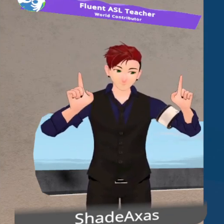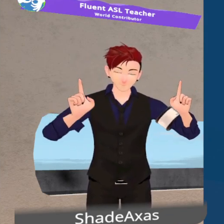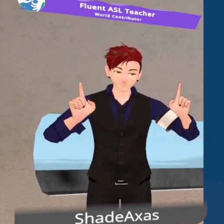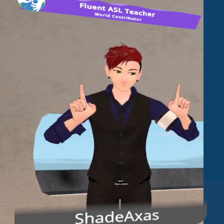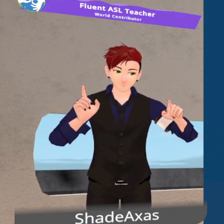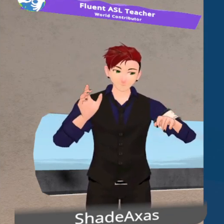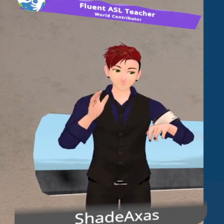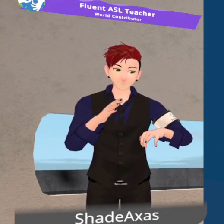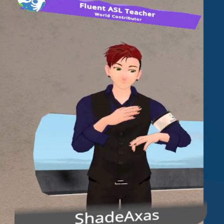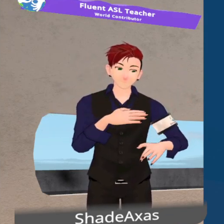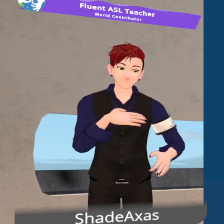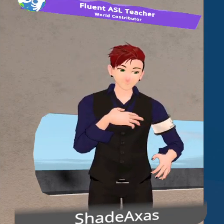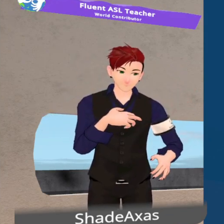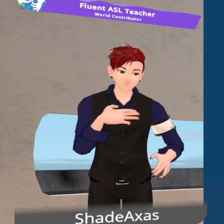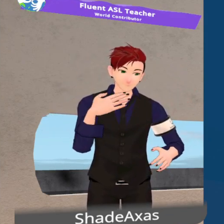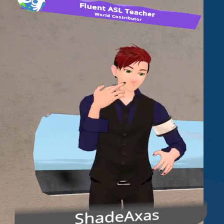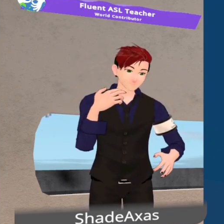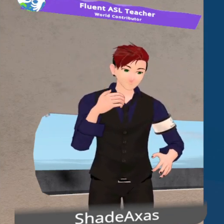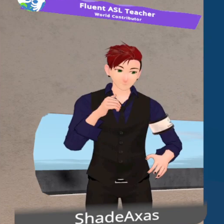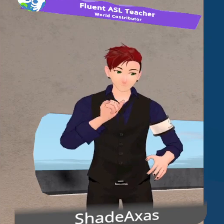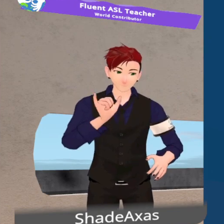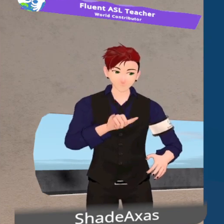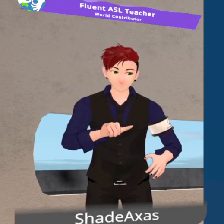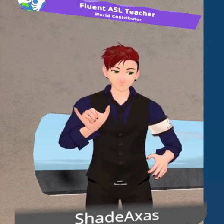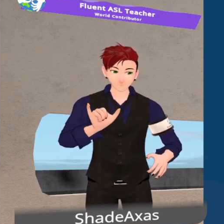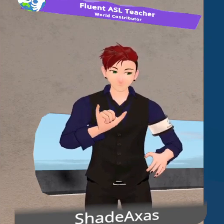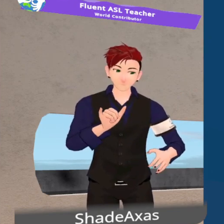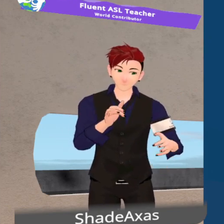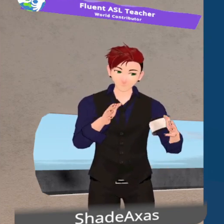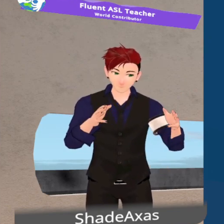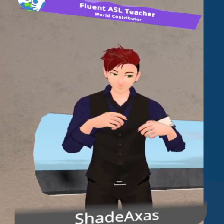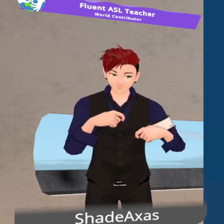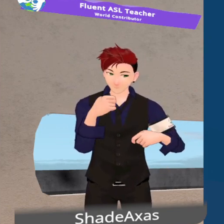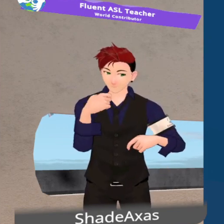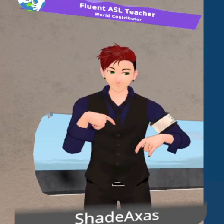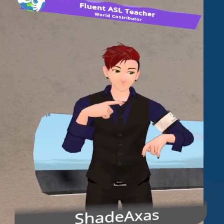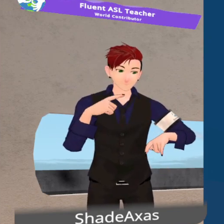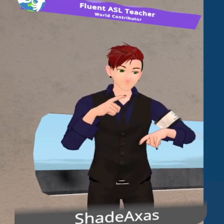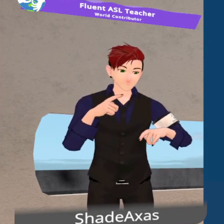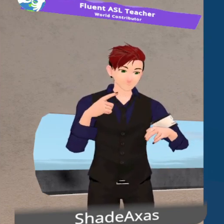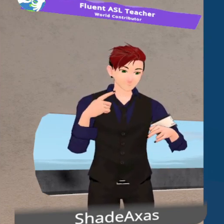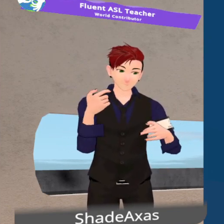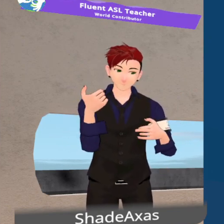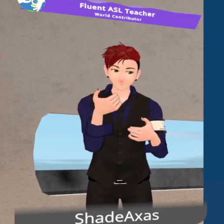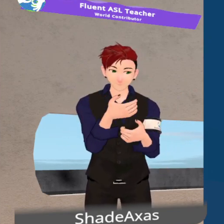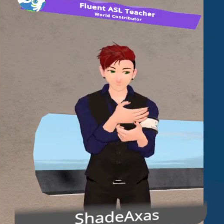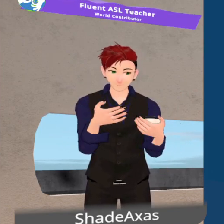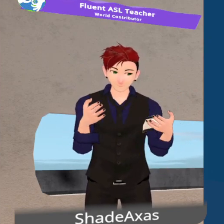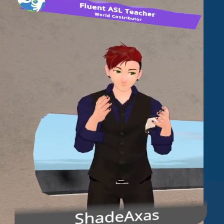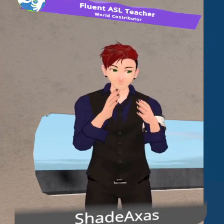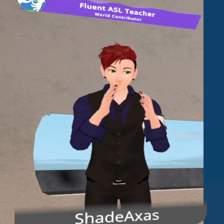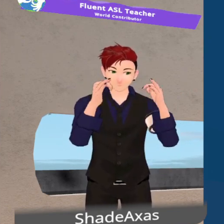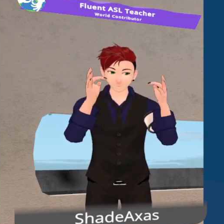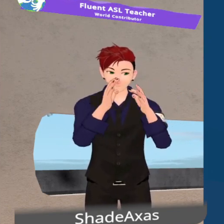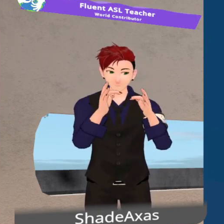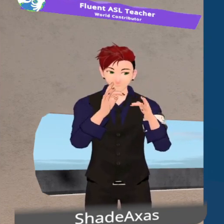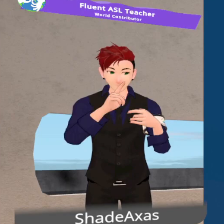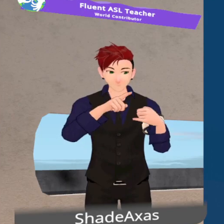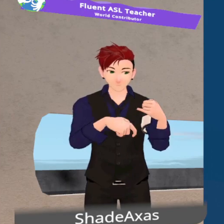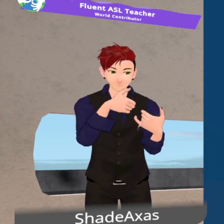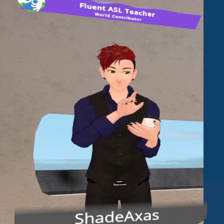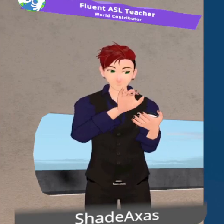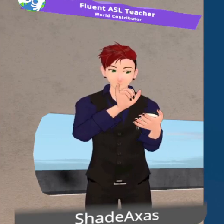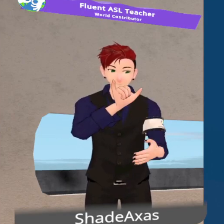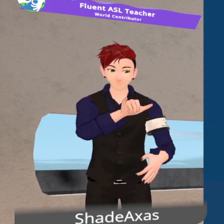my behalf. Is that like somewhat acceptable? Because I haven't heard like any teacher like really address the quest hand